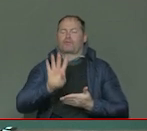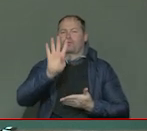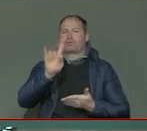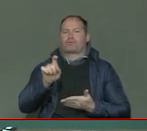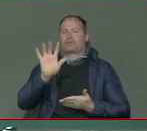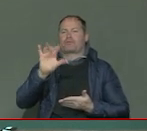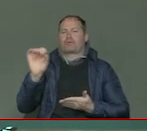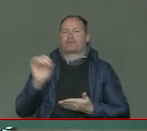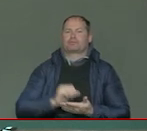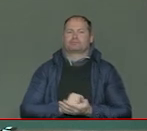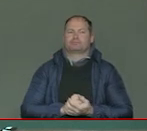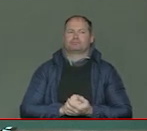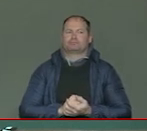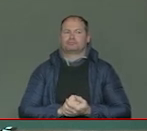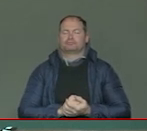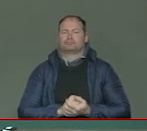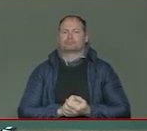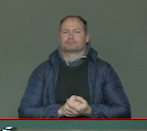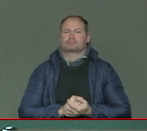14,500.